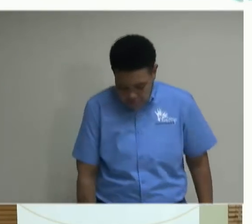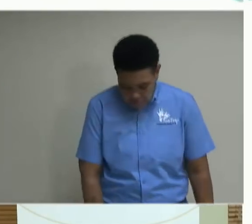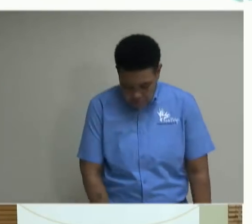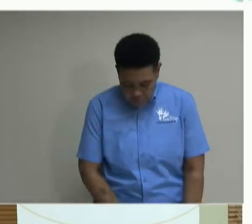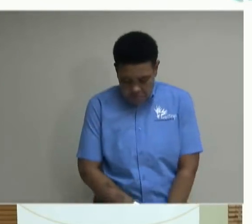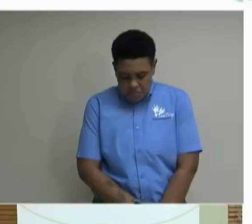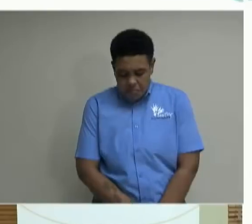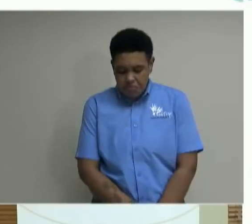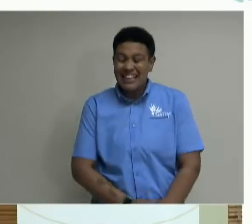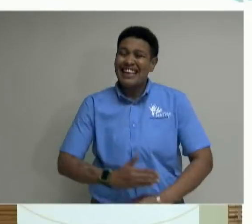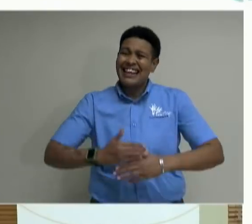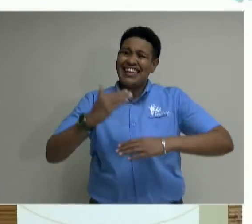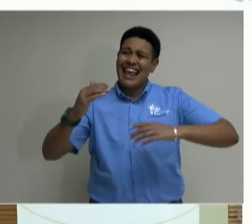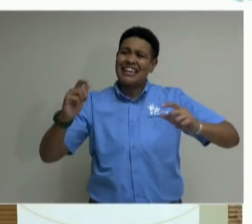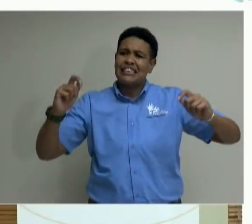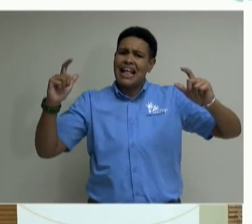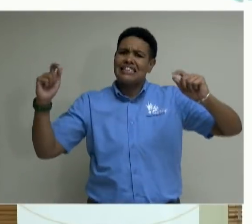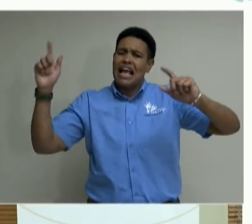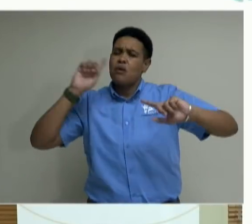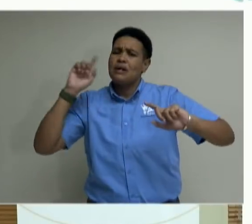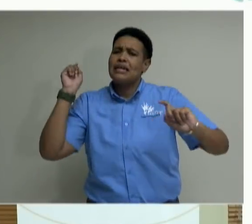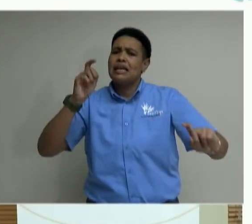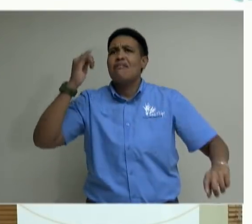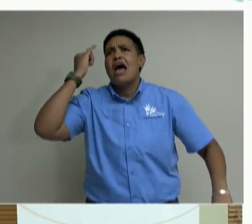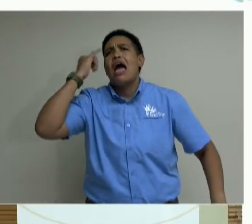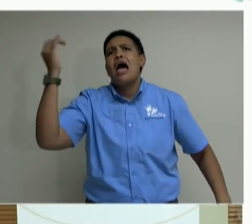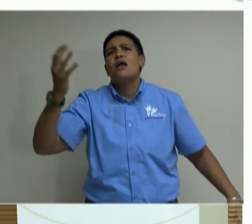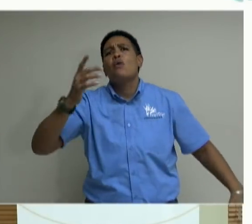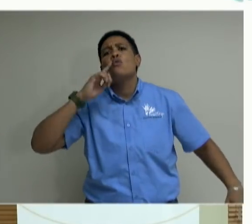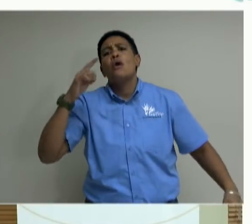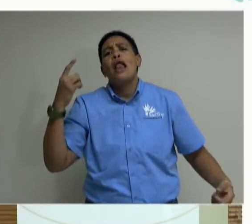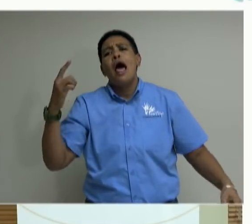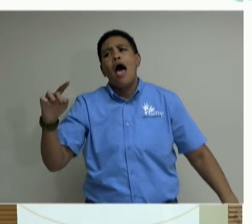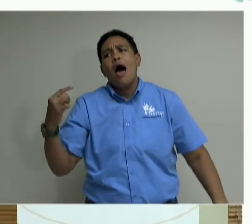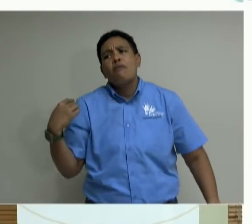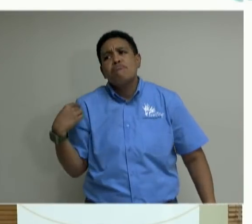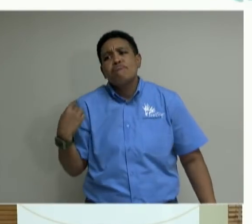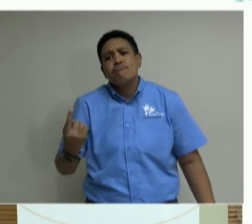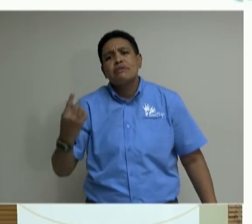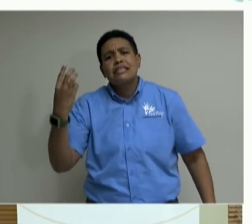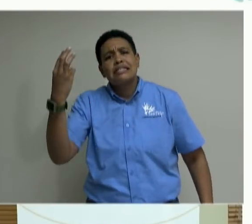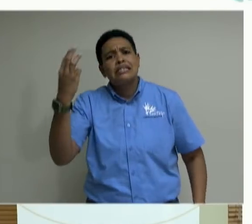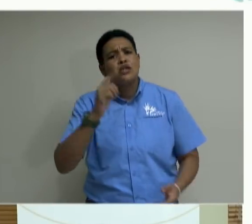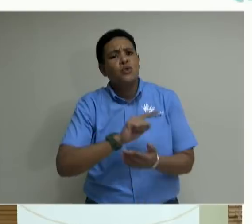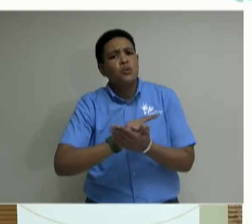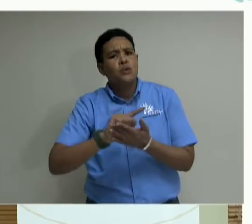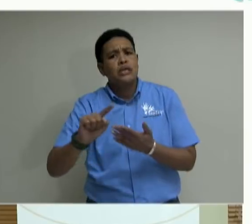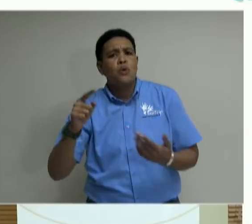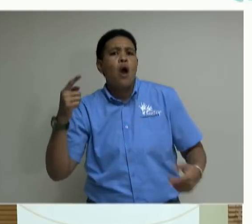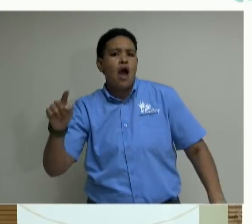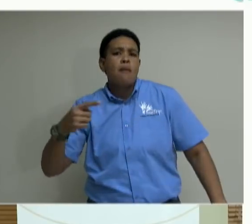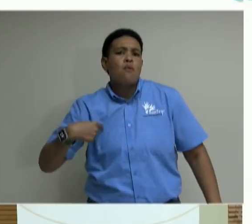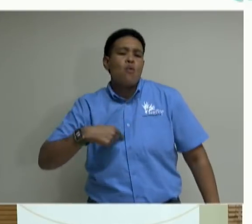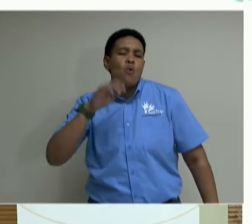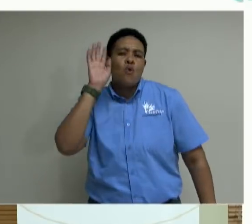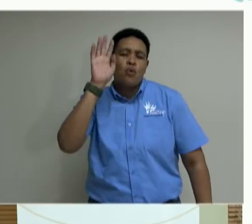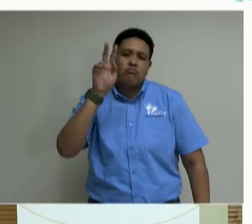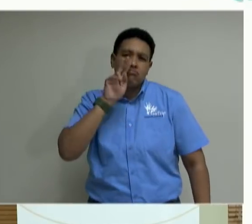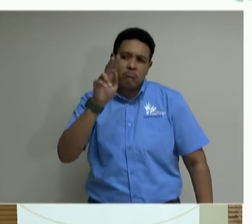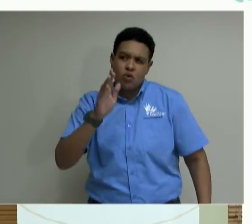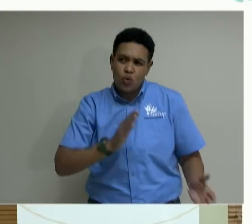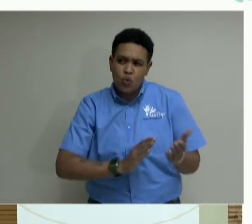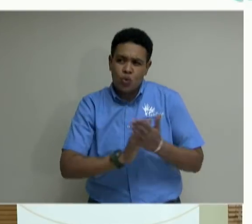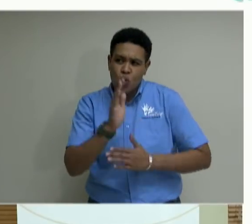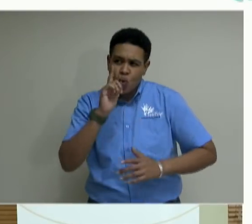The next set of slides are going to give you an idea of what has happened over the last 16 weeks. And we're just going to, you could just flip